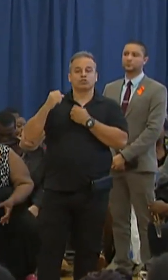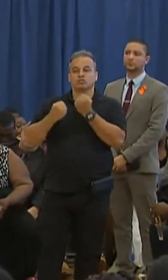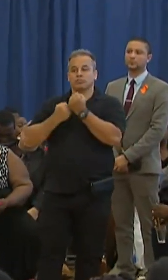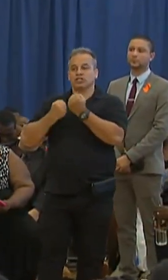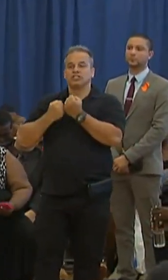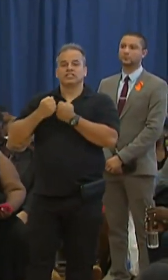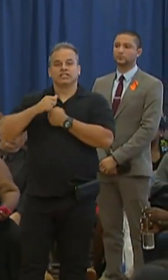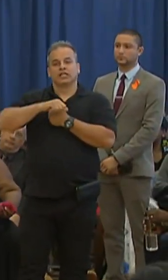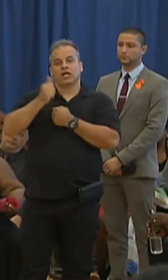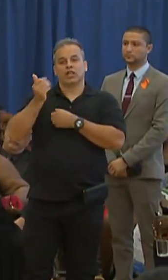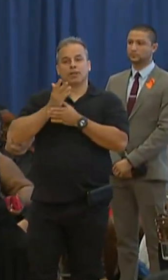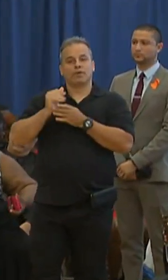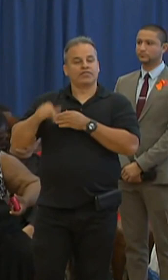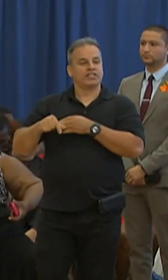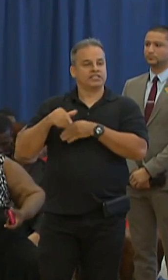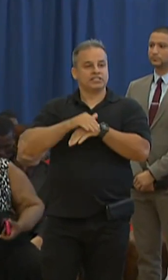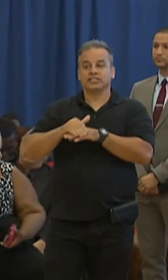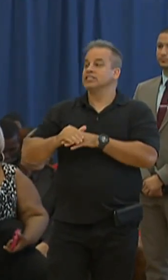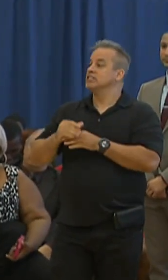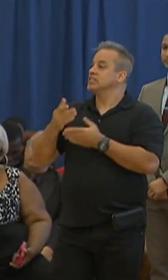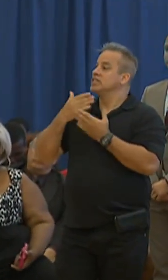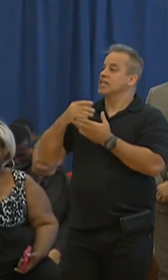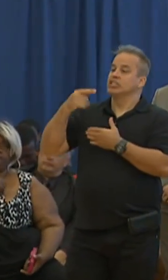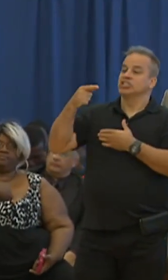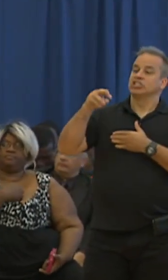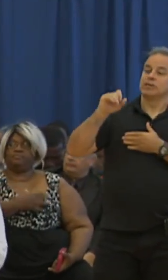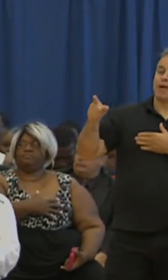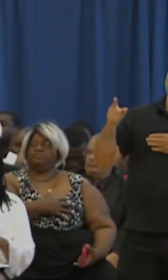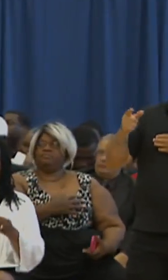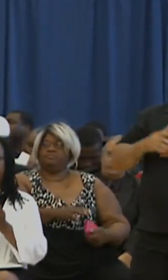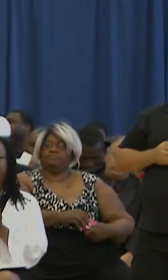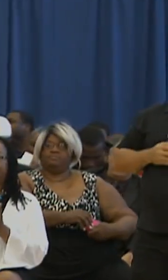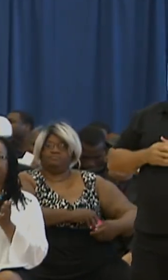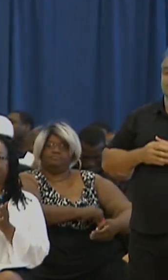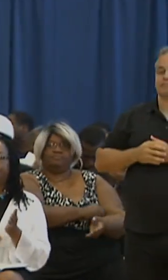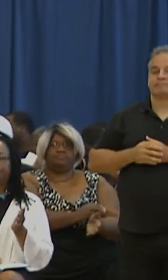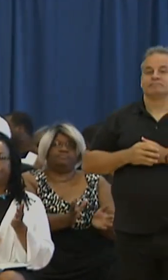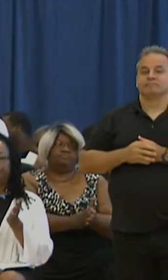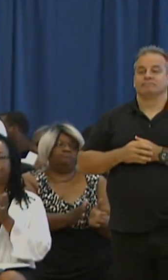evening. I'd like to thank GMAC and Shanduk McFadder.